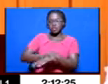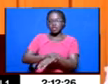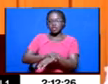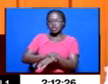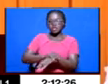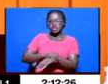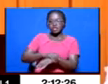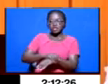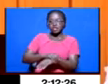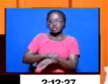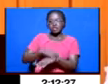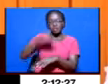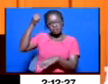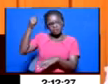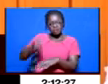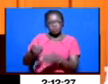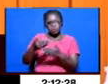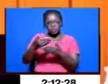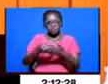judgment.